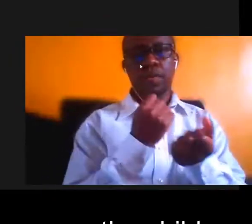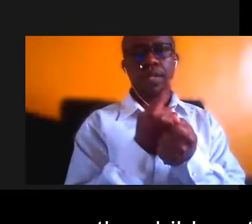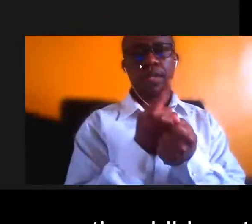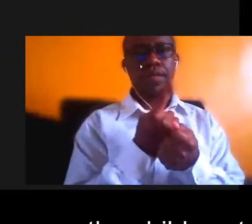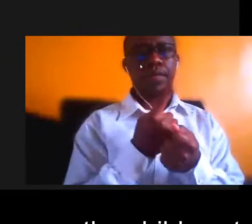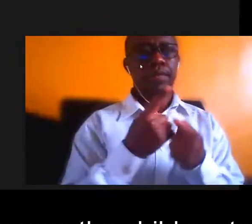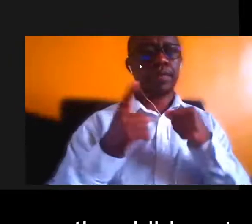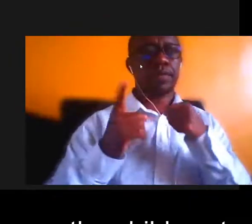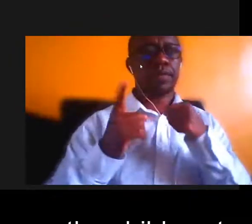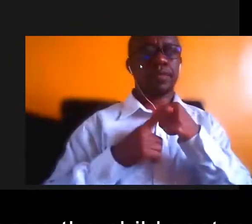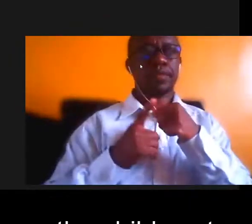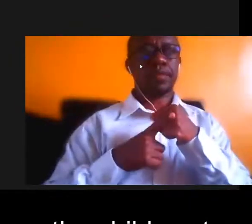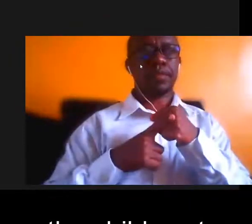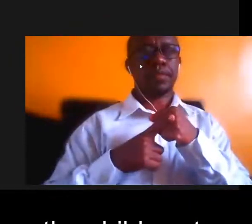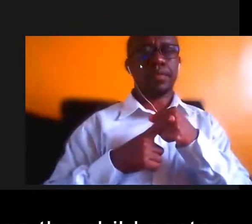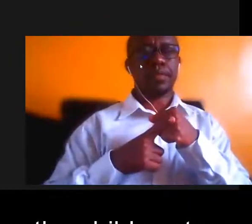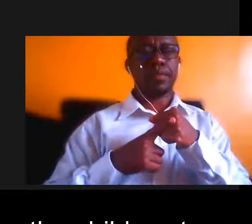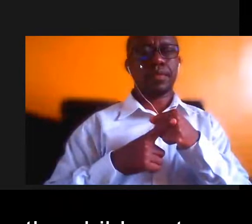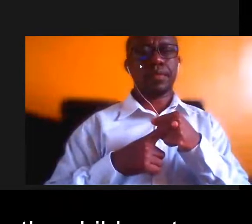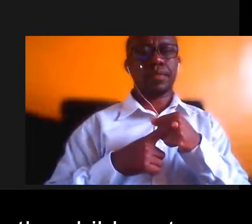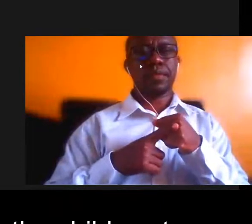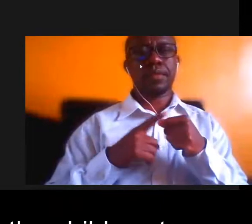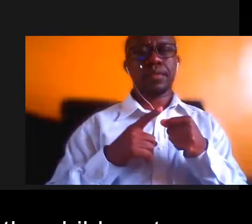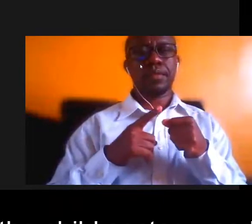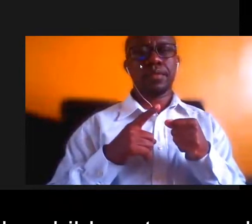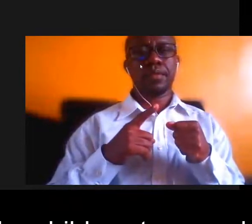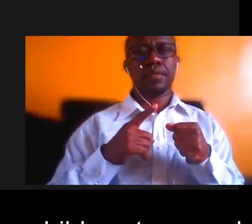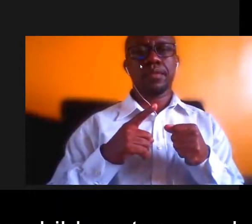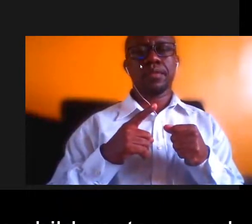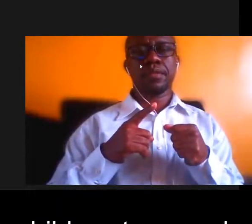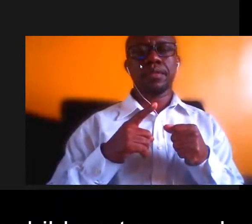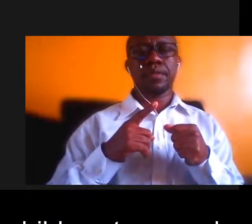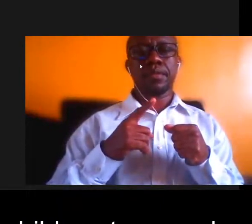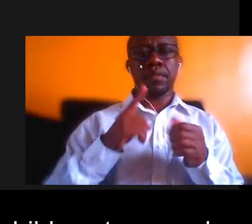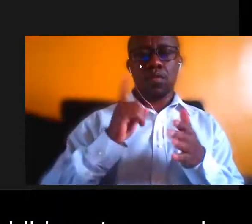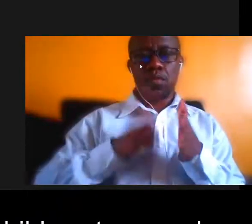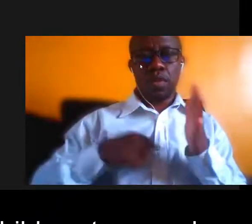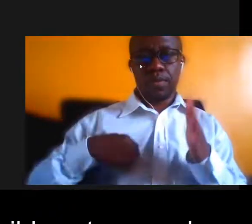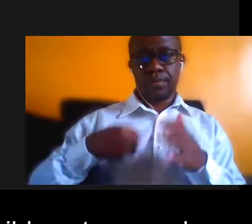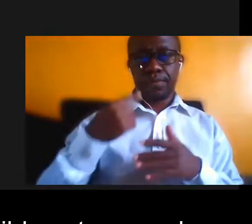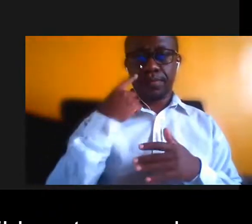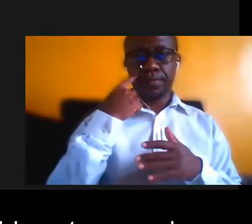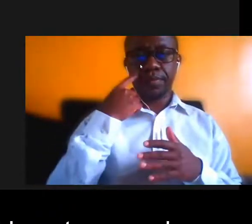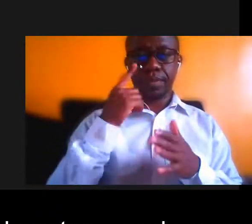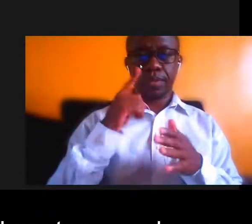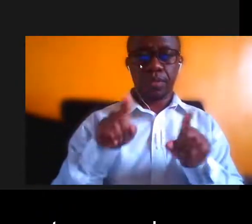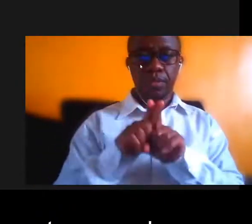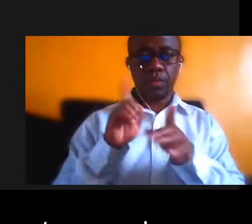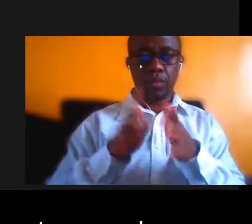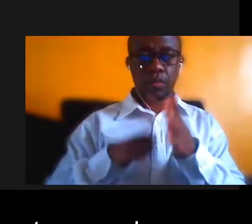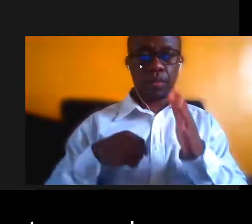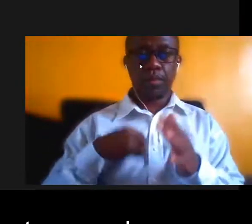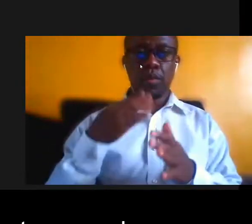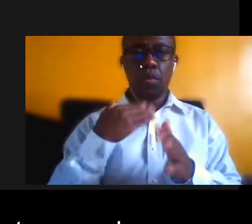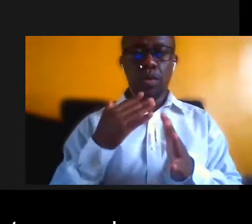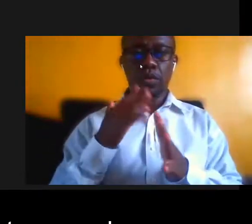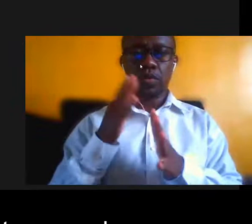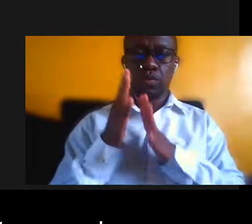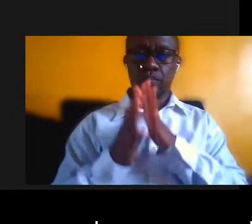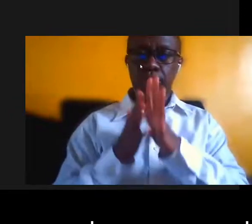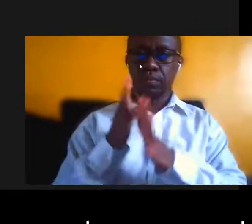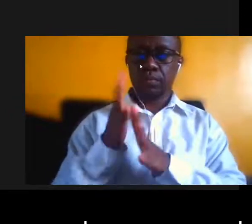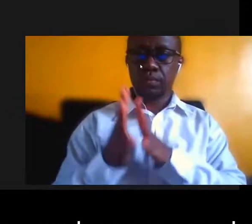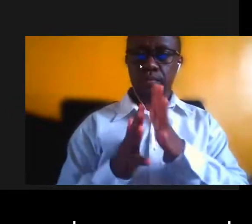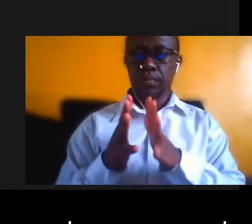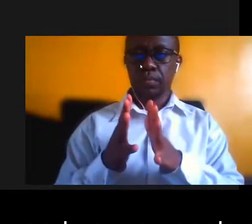1990. But what I see and what I want to talk about is that during the